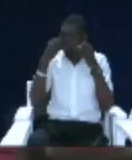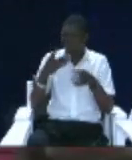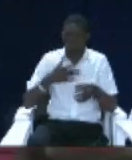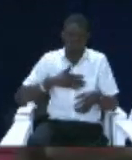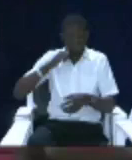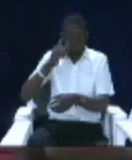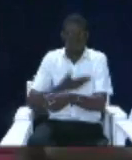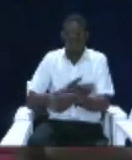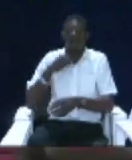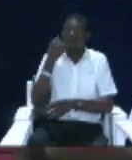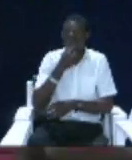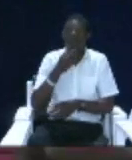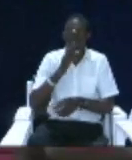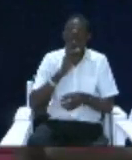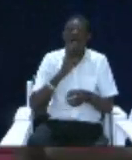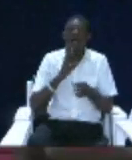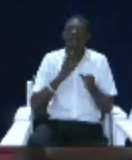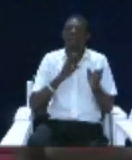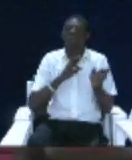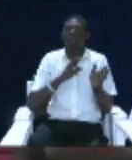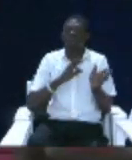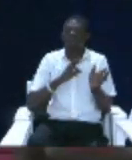daughters who are marriageable age